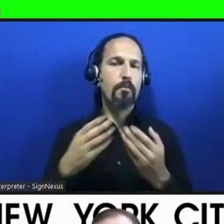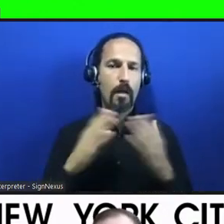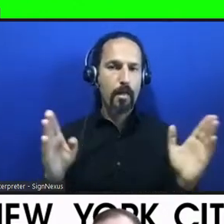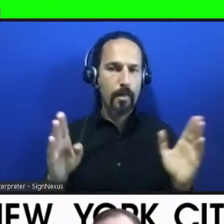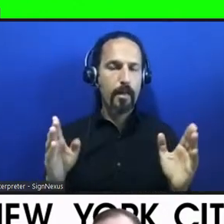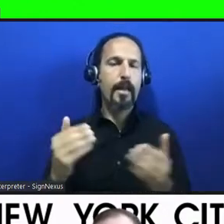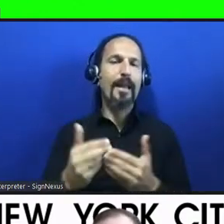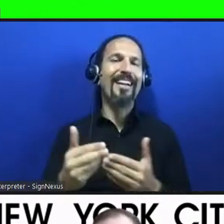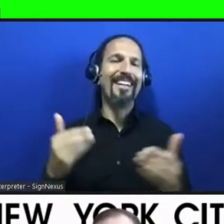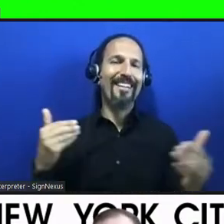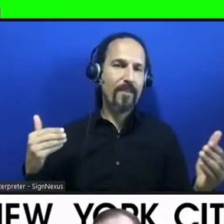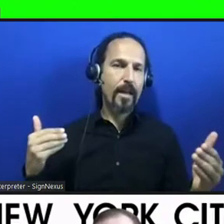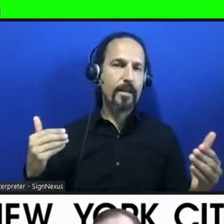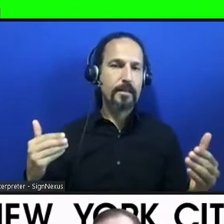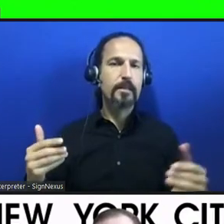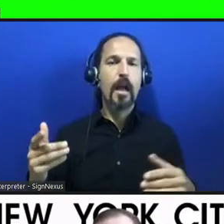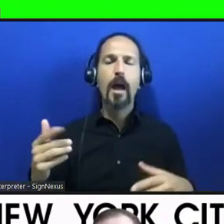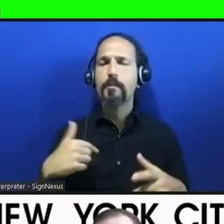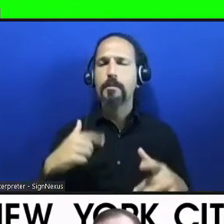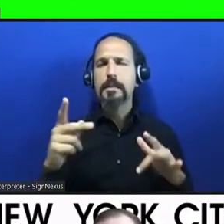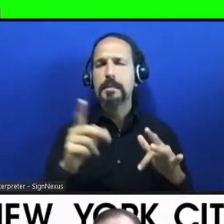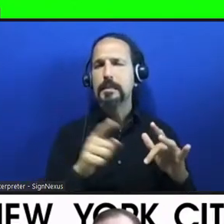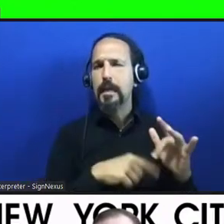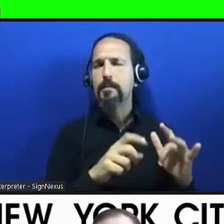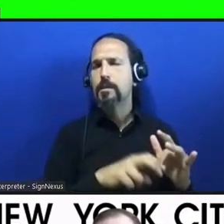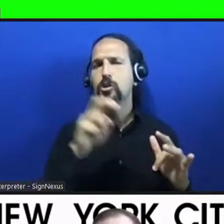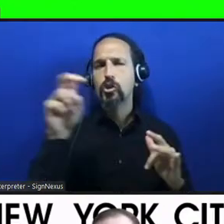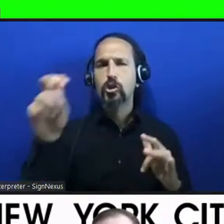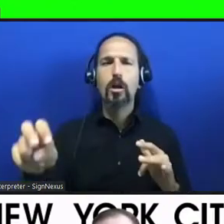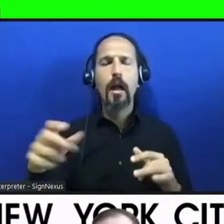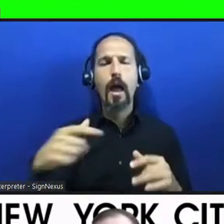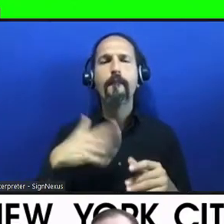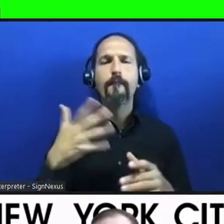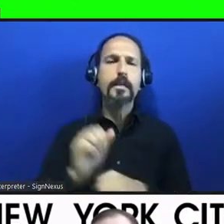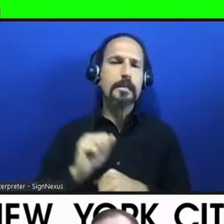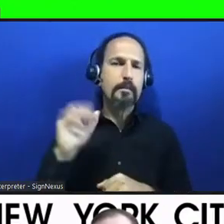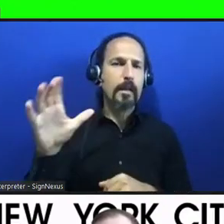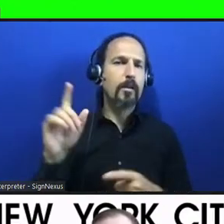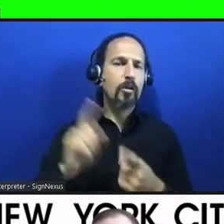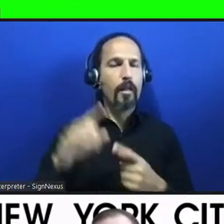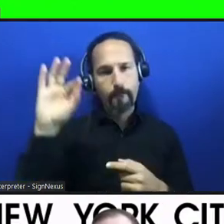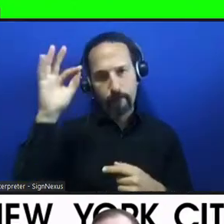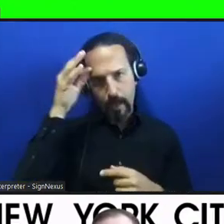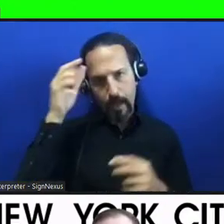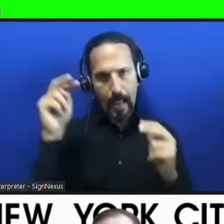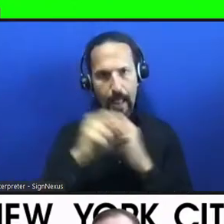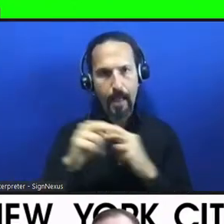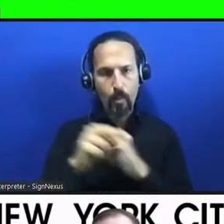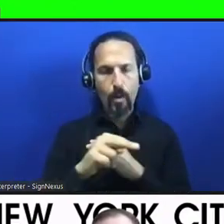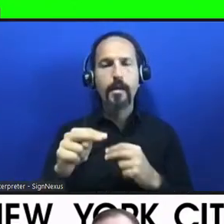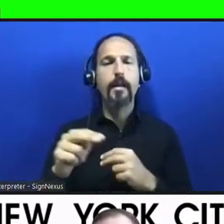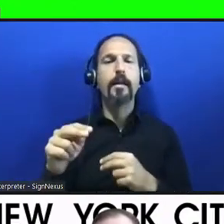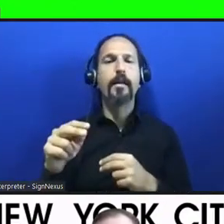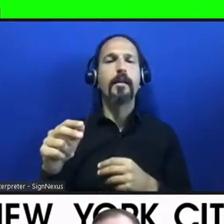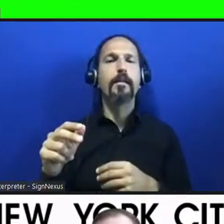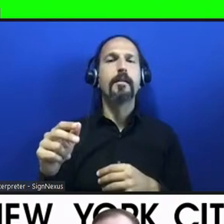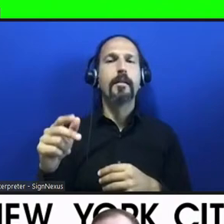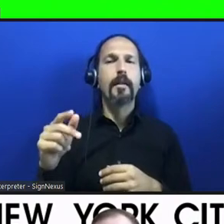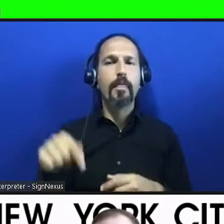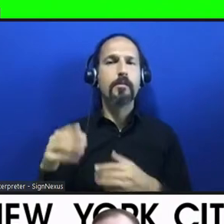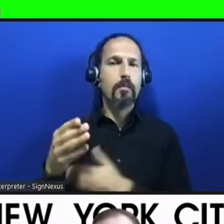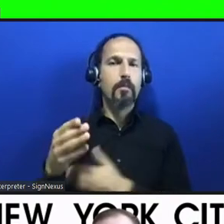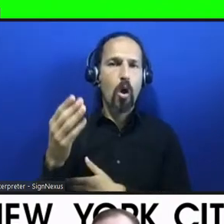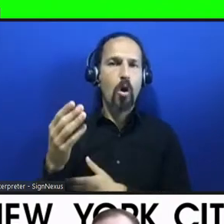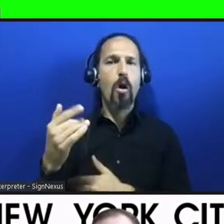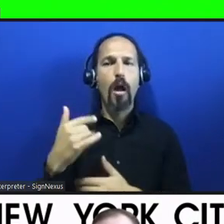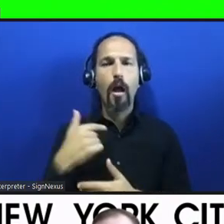well in advance I'm just going to skip ahead I did submit this to the um uh Federal Highway Administration this morning uh I would just